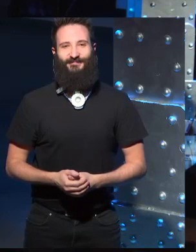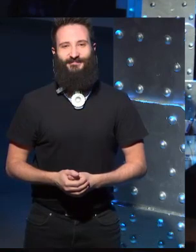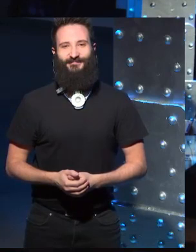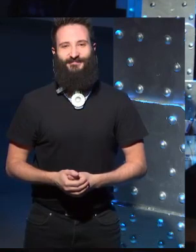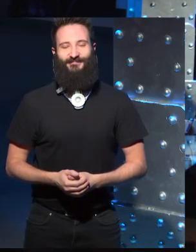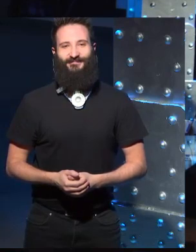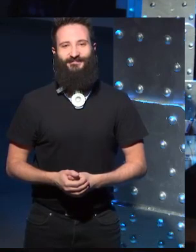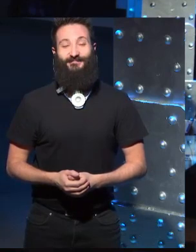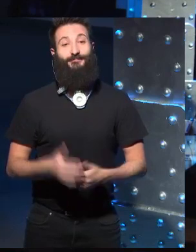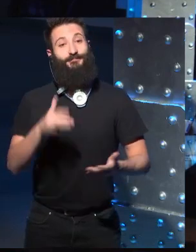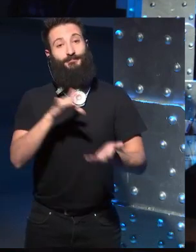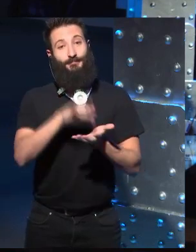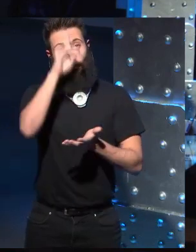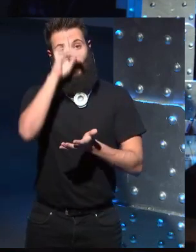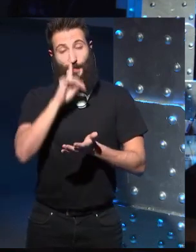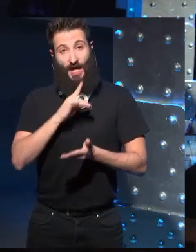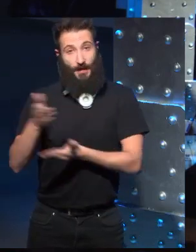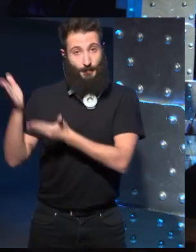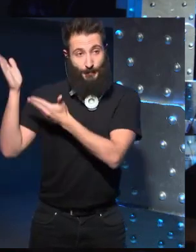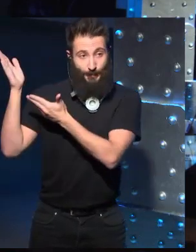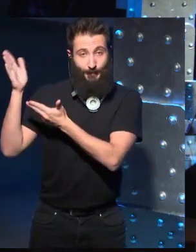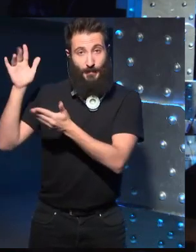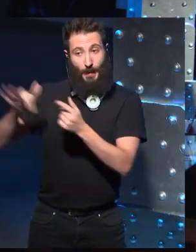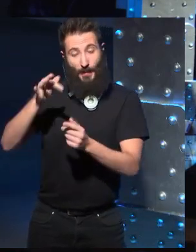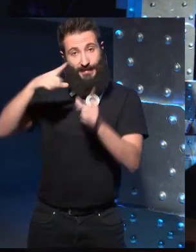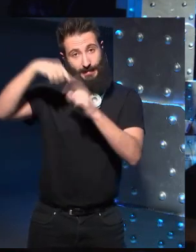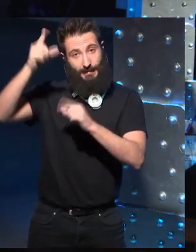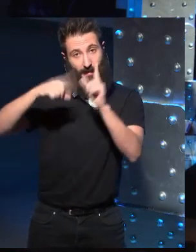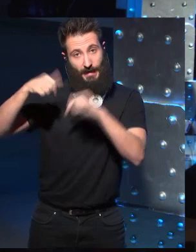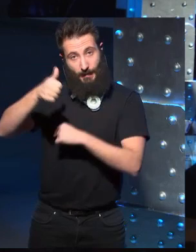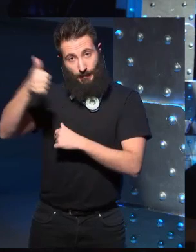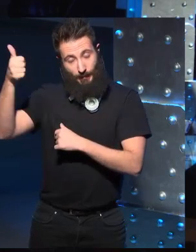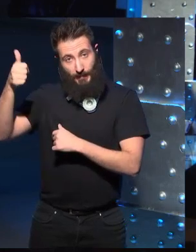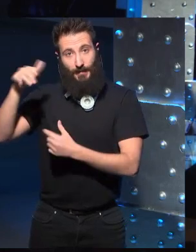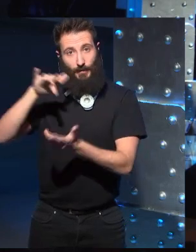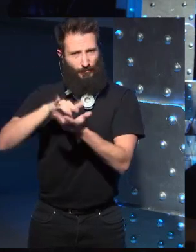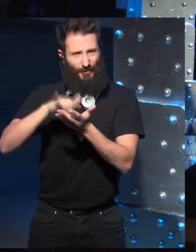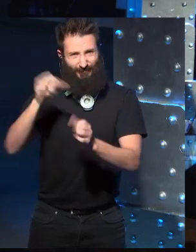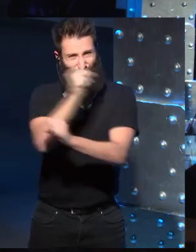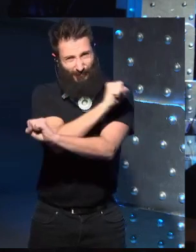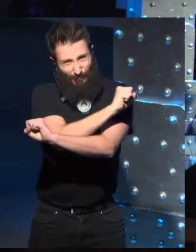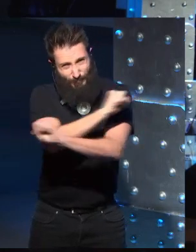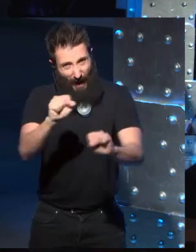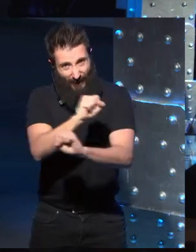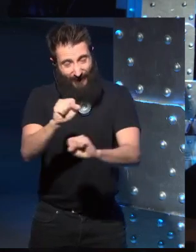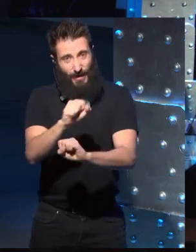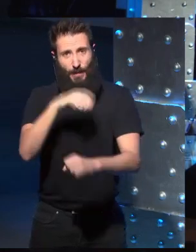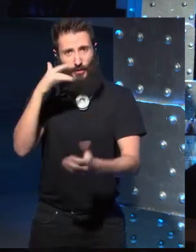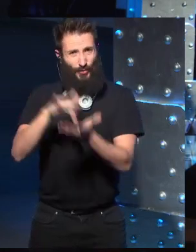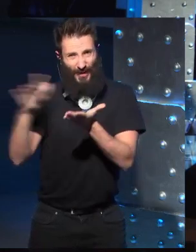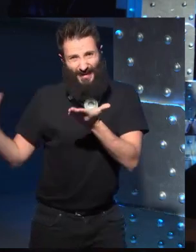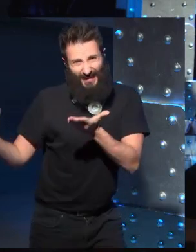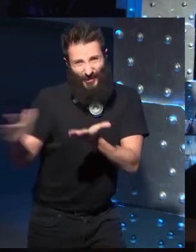This picture, it's this star here which exploded and left, and all the dust that you have here